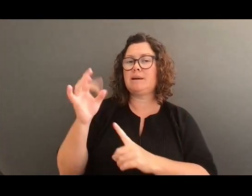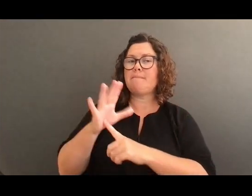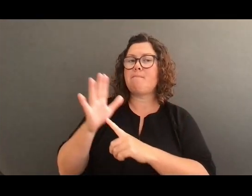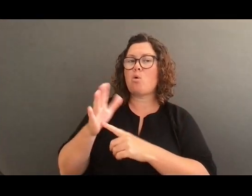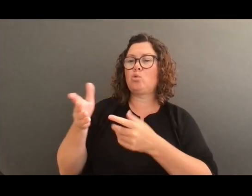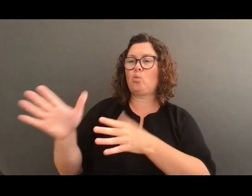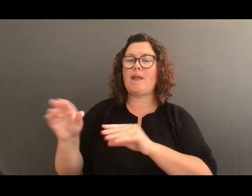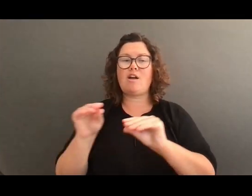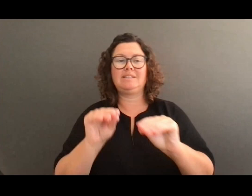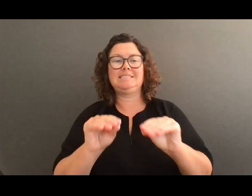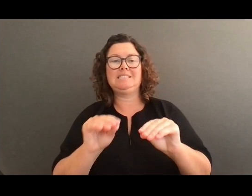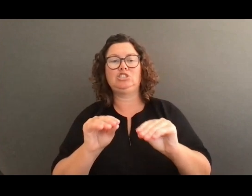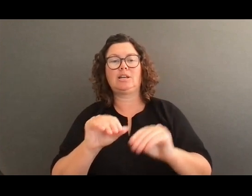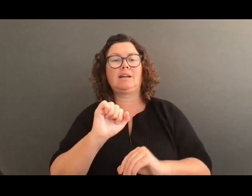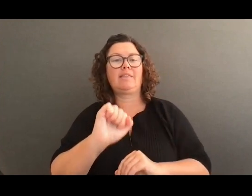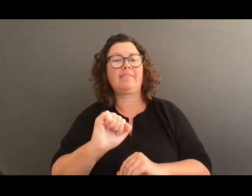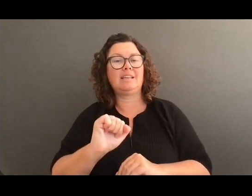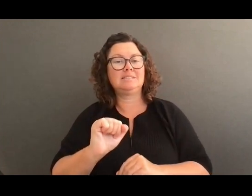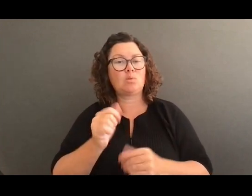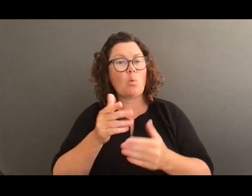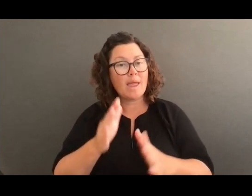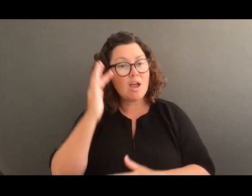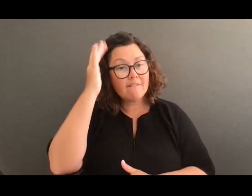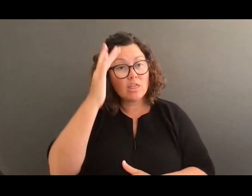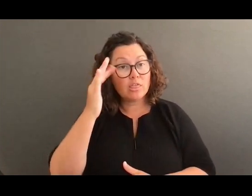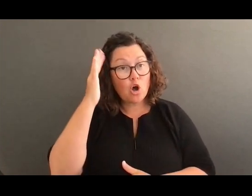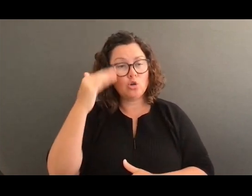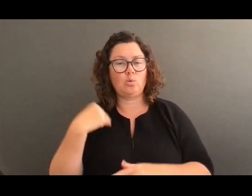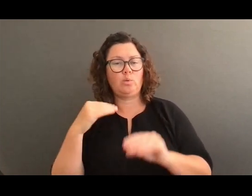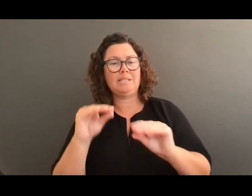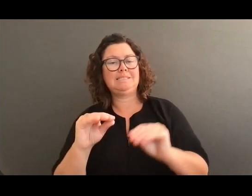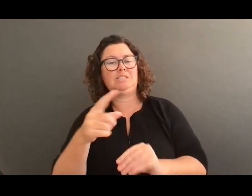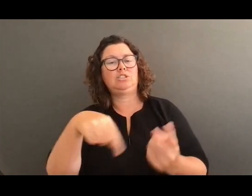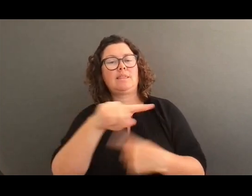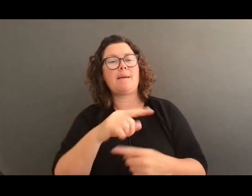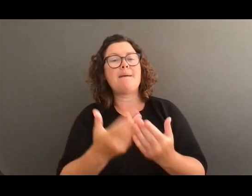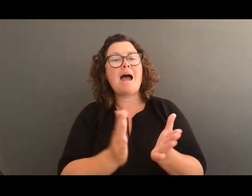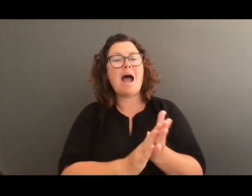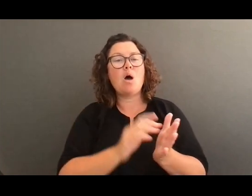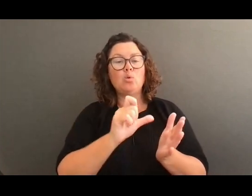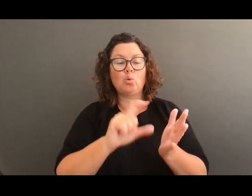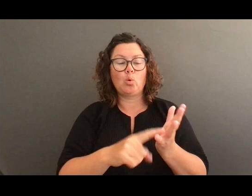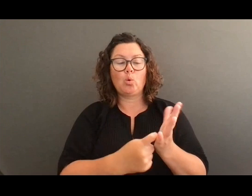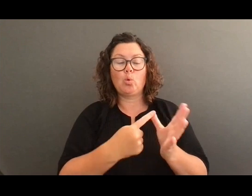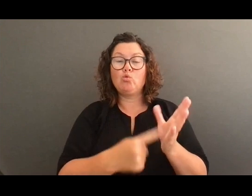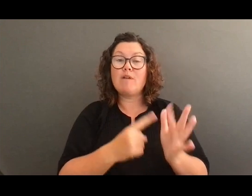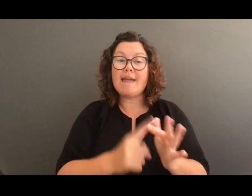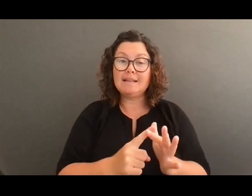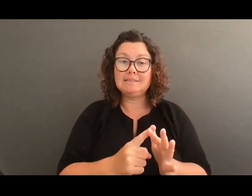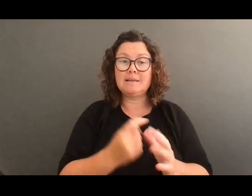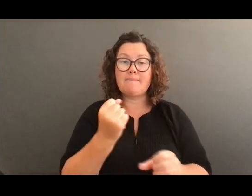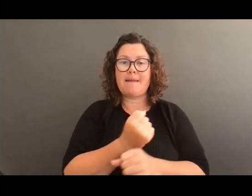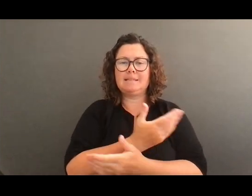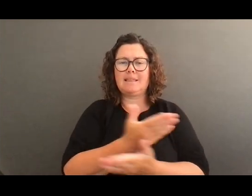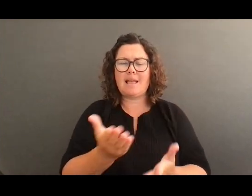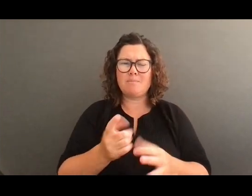said, one of the skills we teach is how to curate, which is another important value, It makes you question and think, and that's the most important